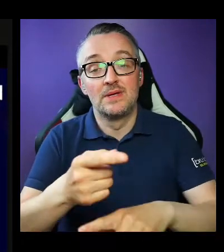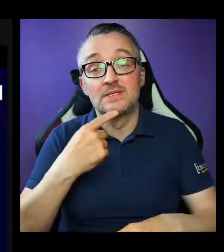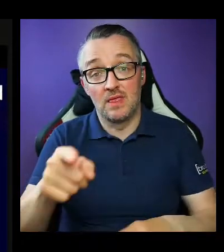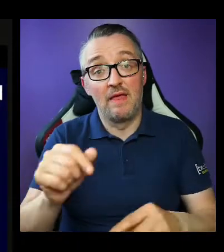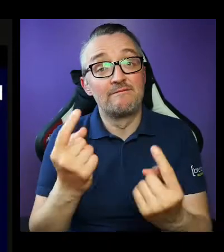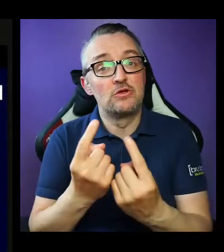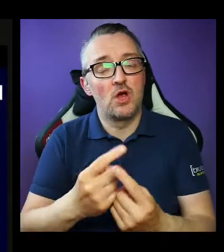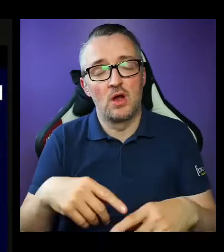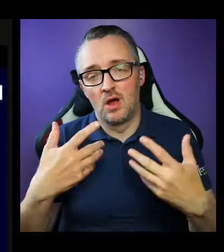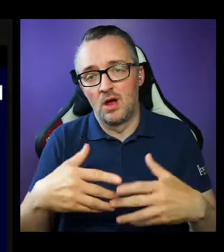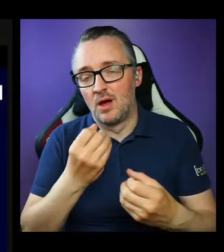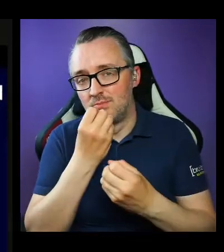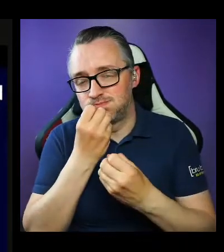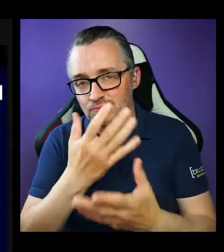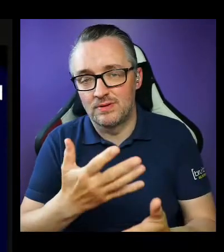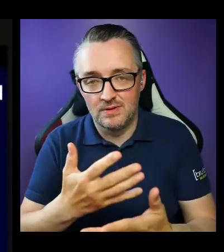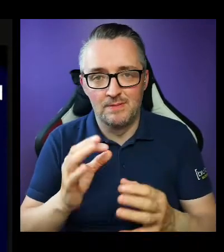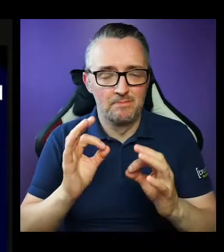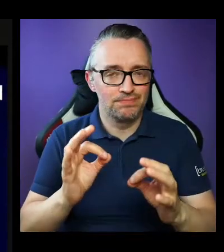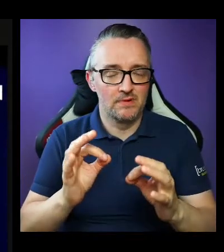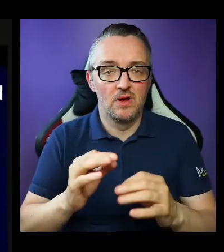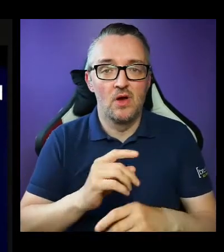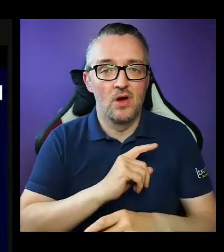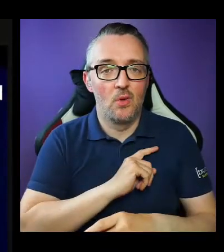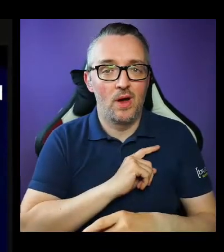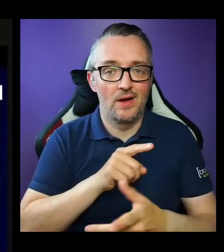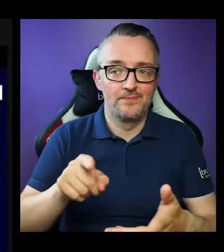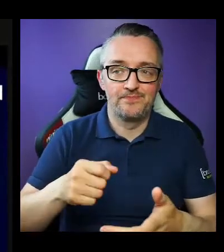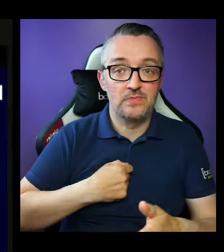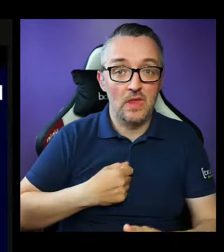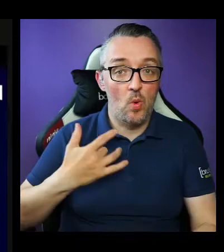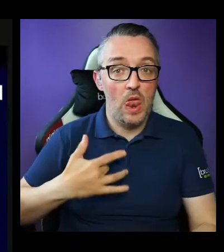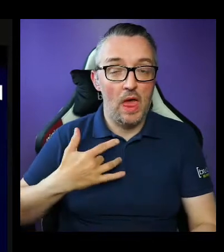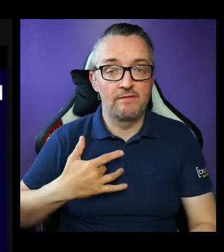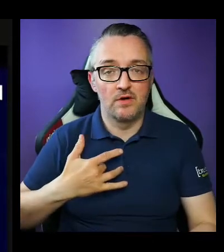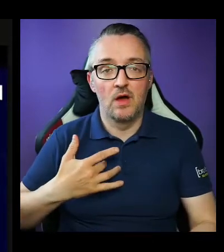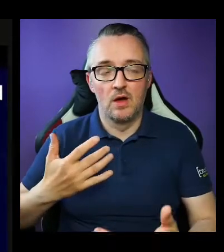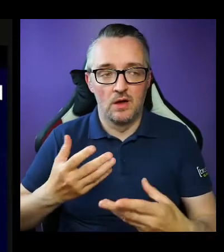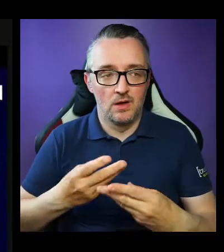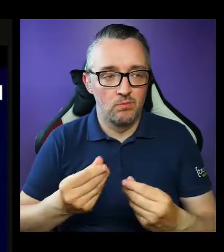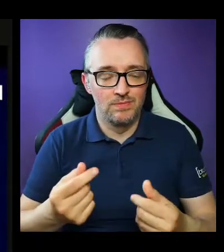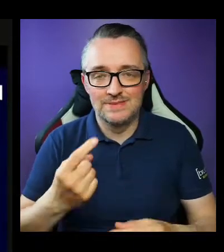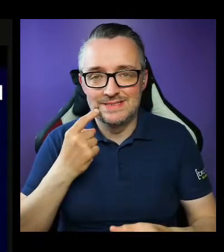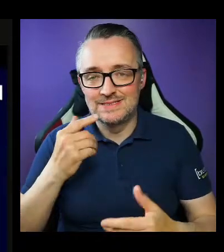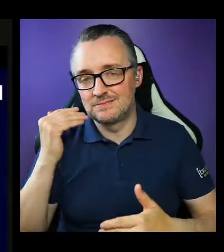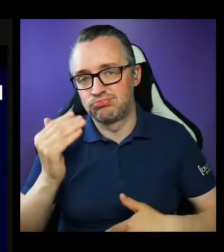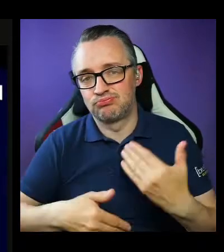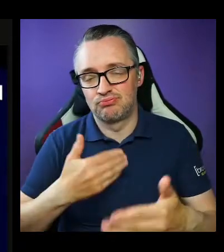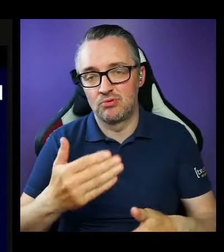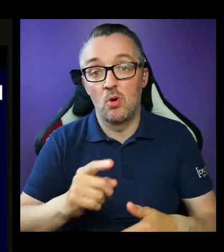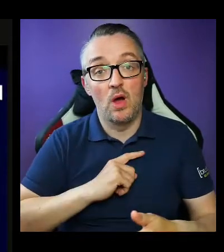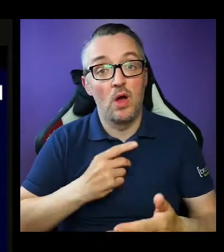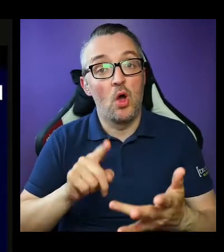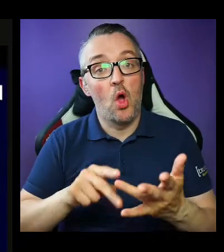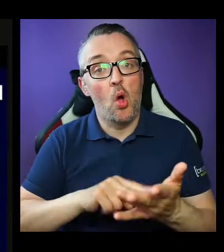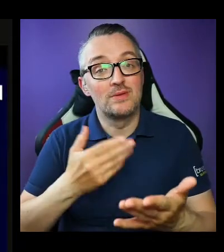feature that it really made our lives much more easily, because now with